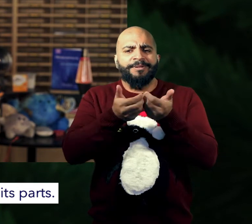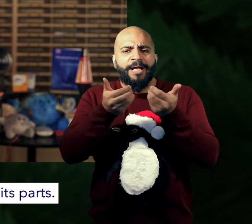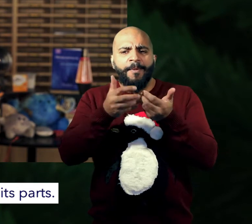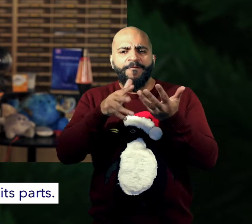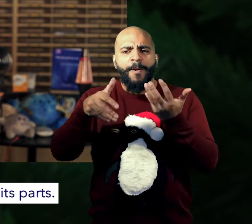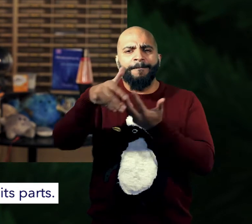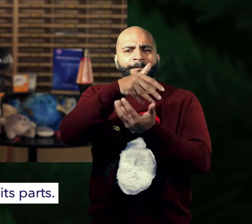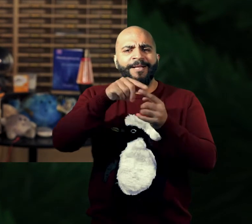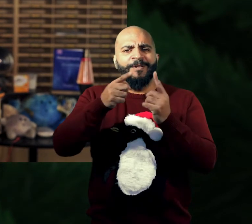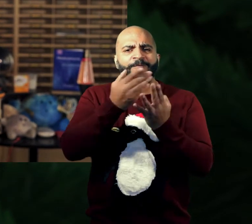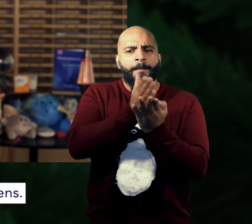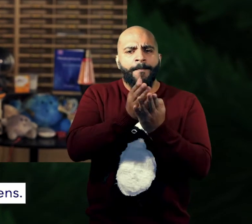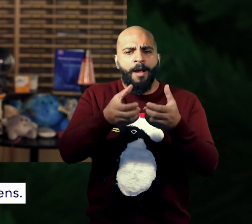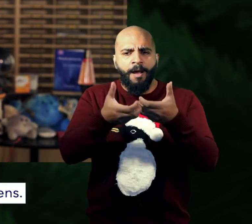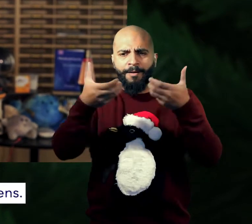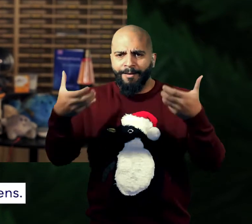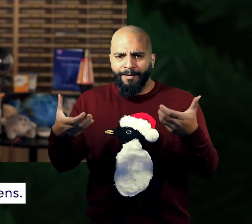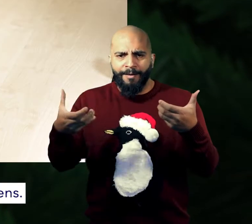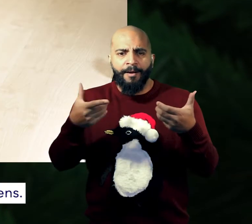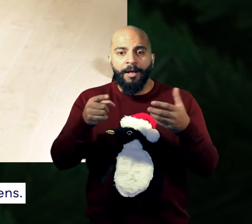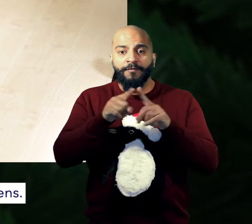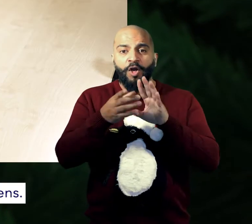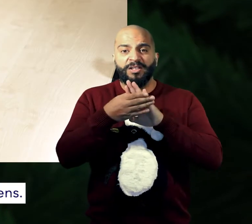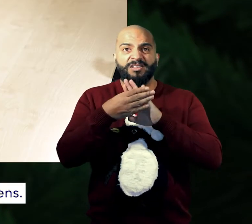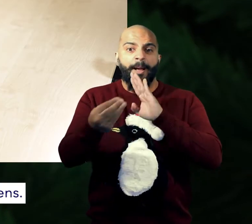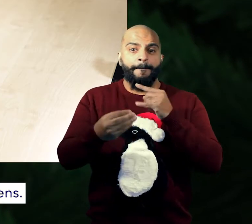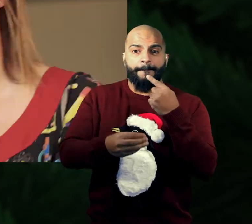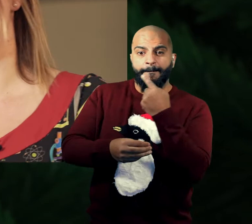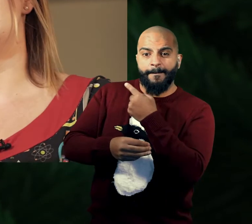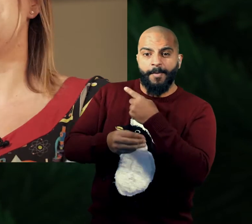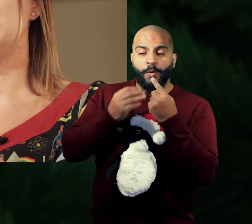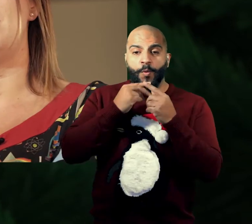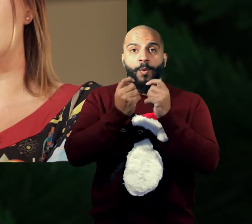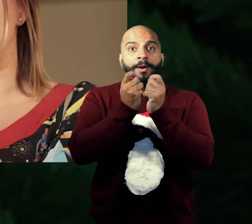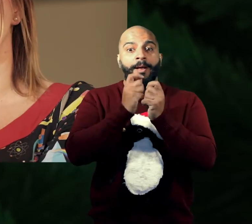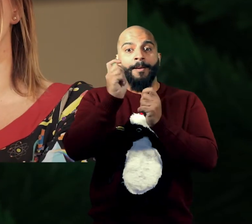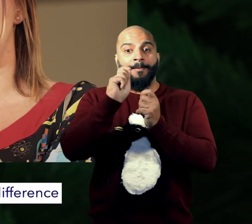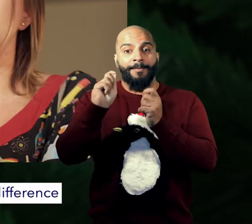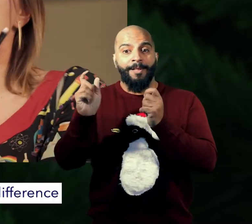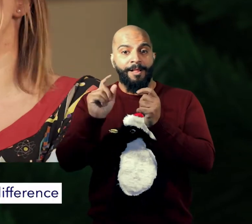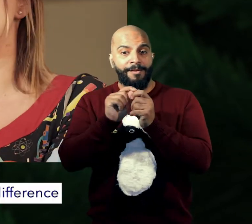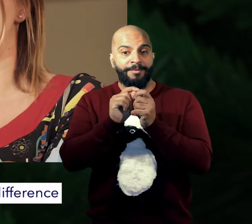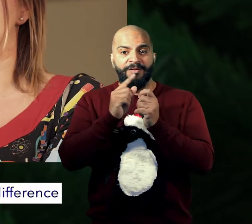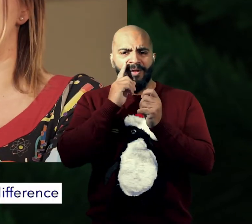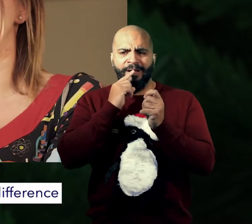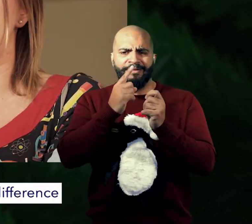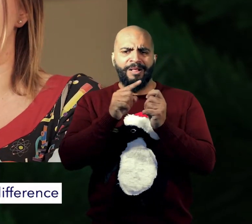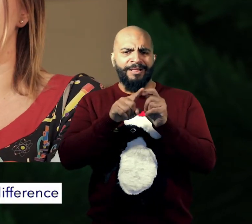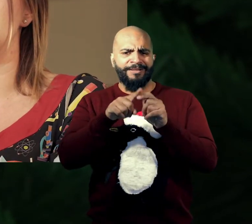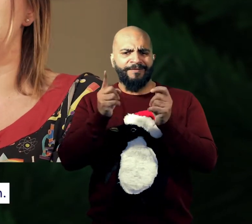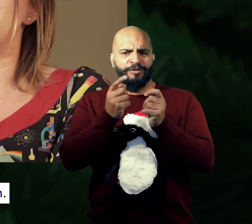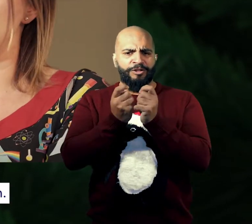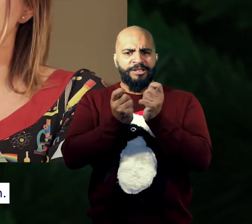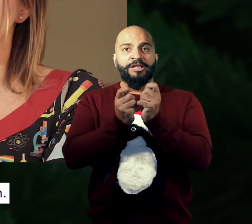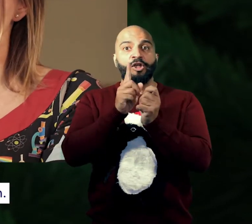mixture into its parts. For example, here I have some felt tip pens. There's a few black ones, and you wouldn't really be able to tell much